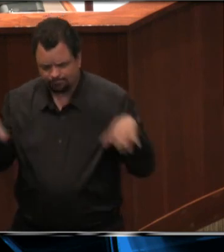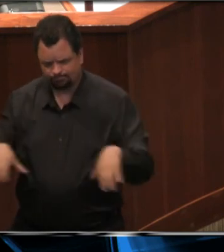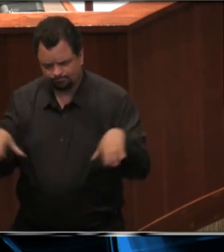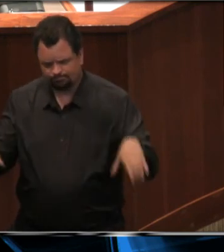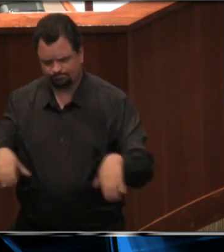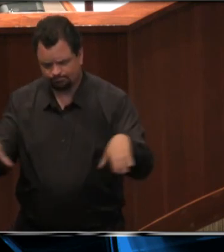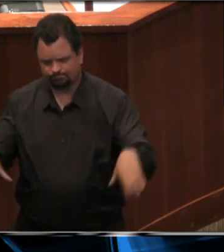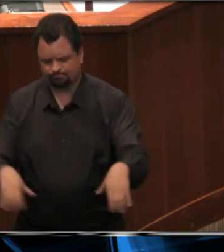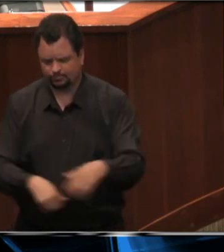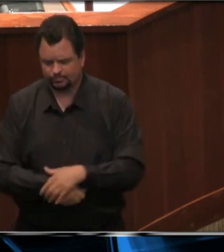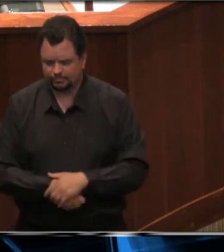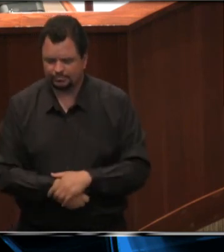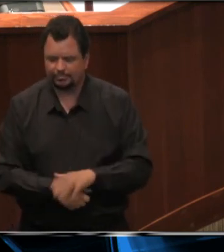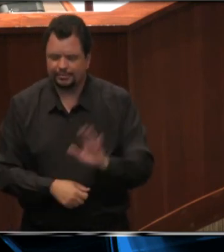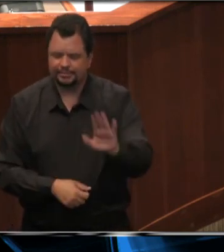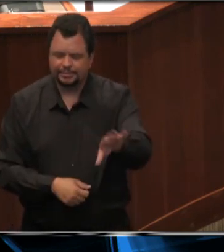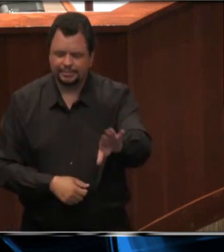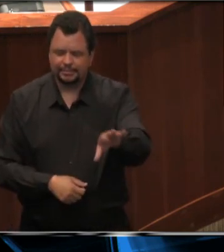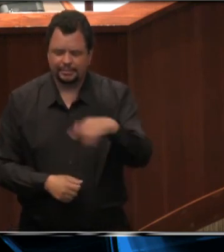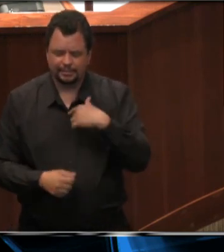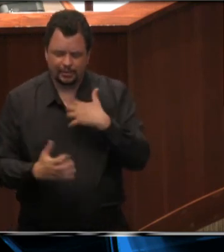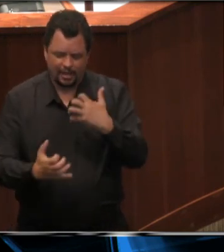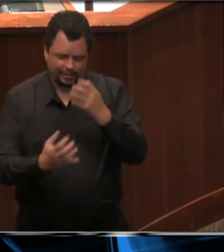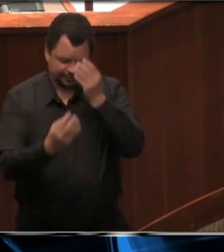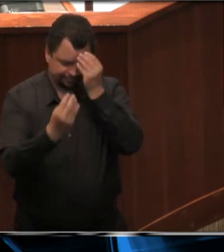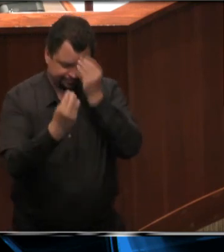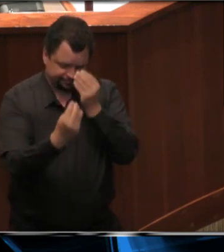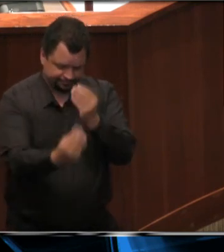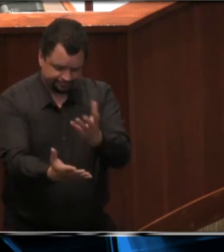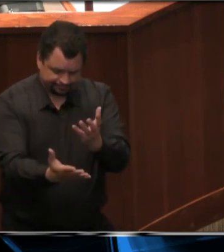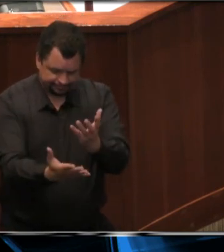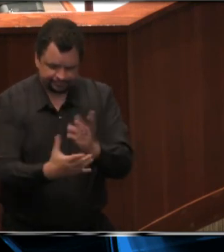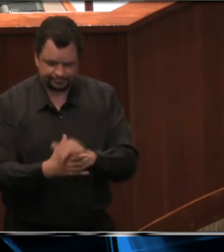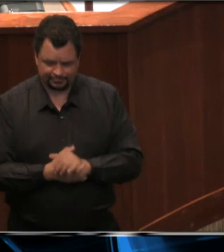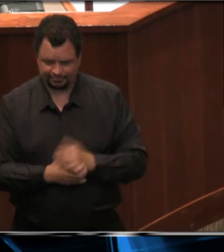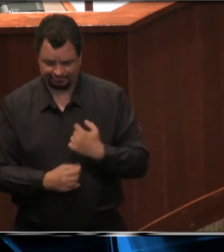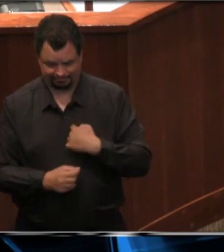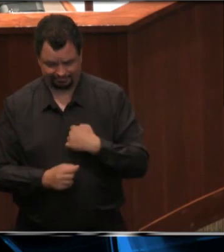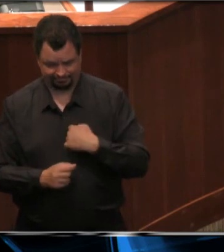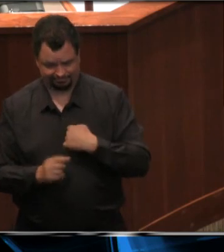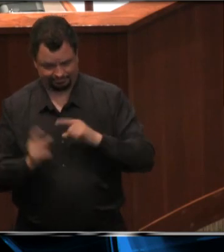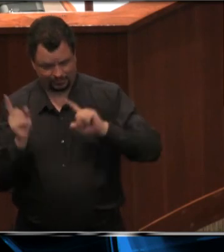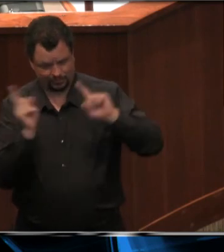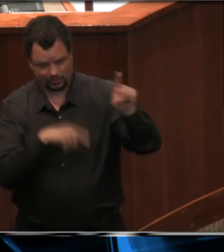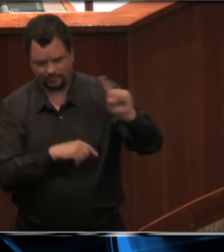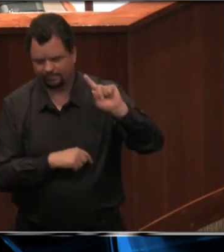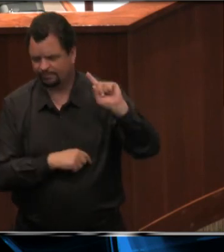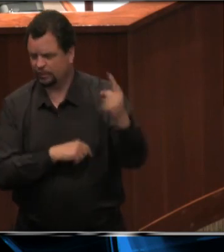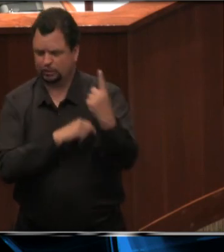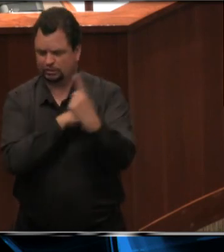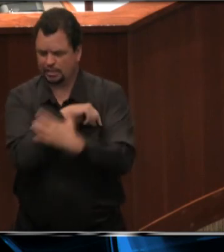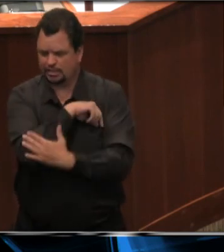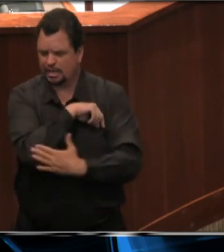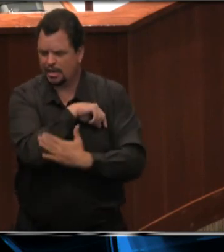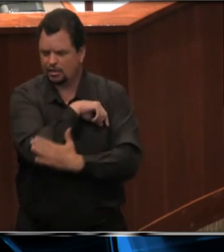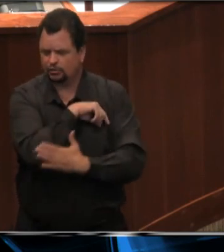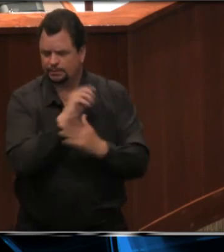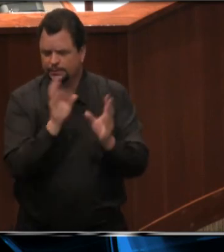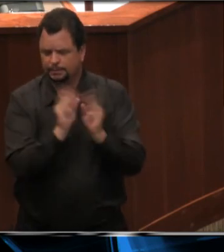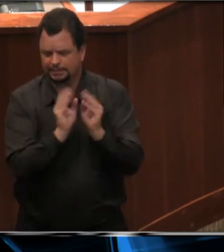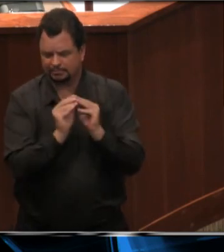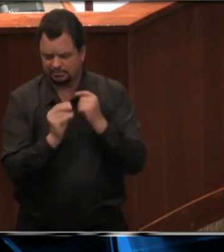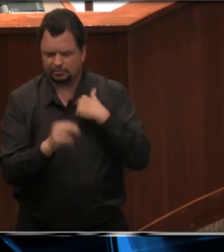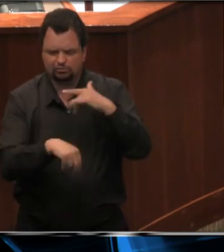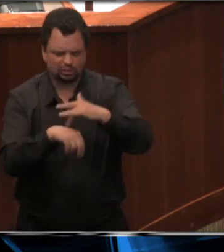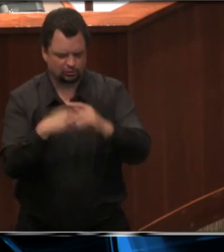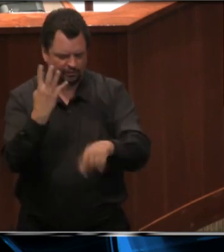And I want to tell you, I went to my first county commissioner meeting 2 months ago. I've been to 4 of them. How often does